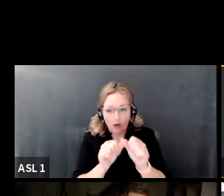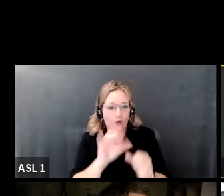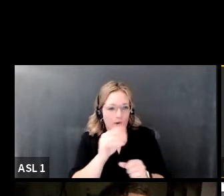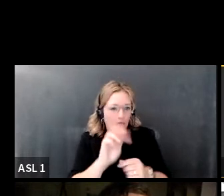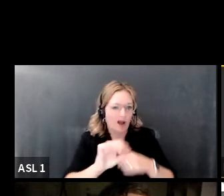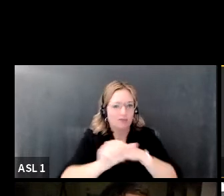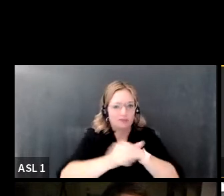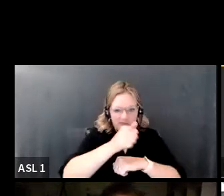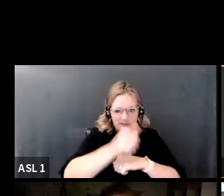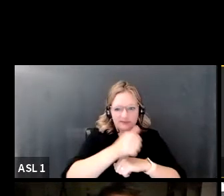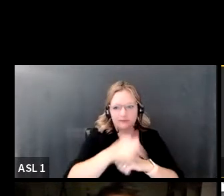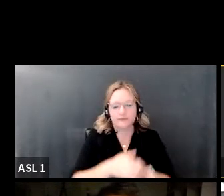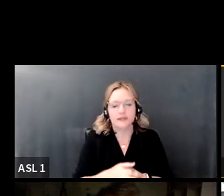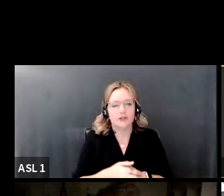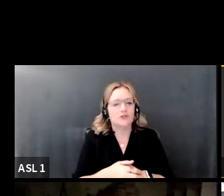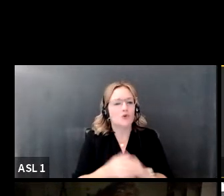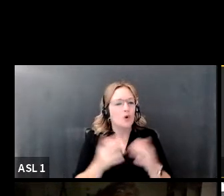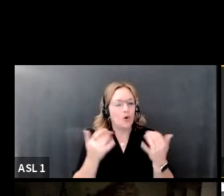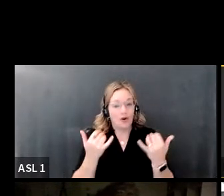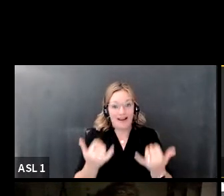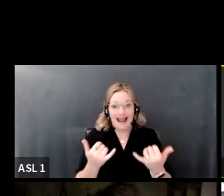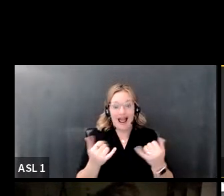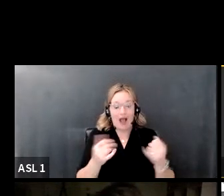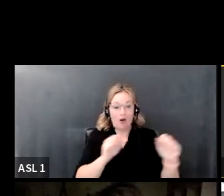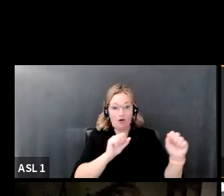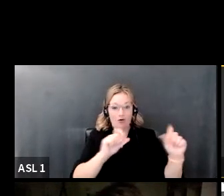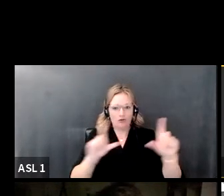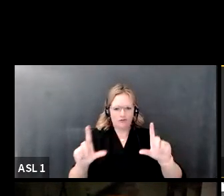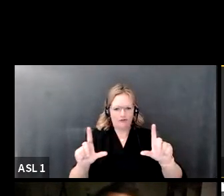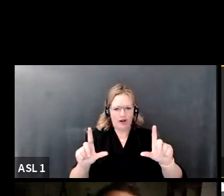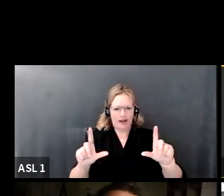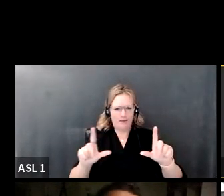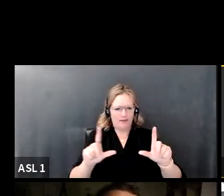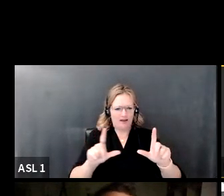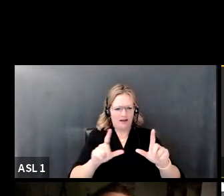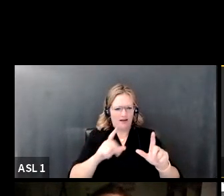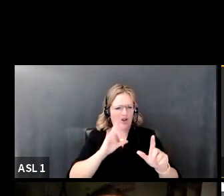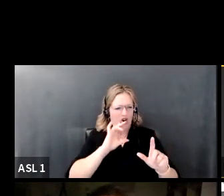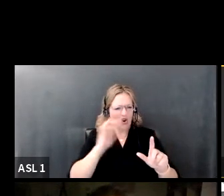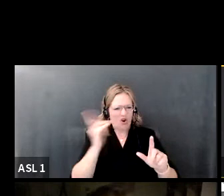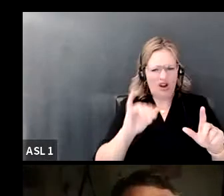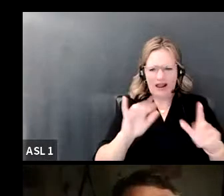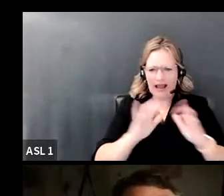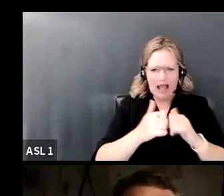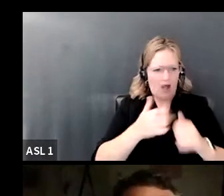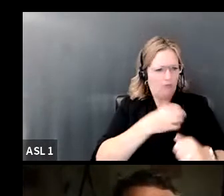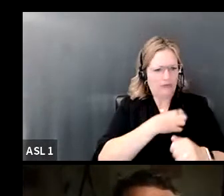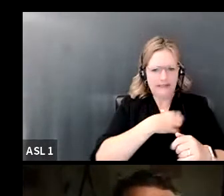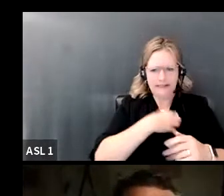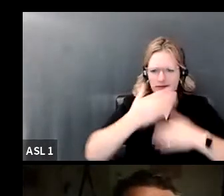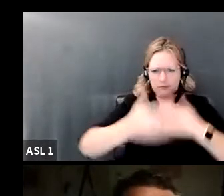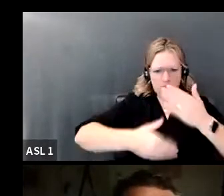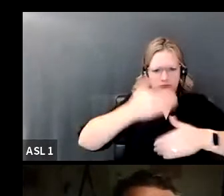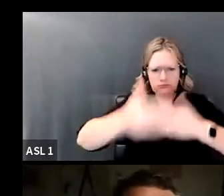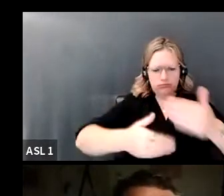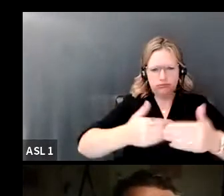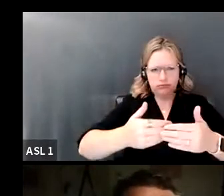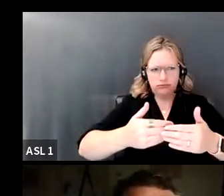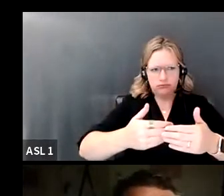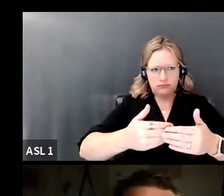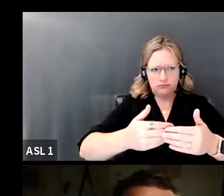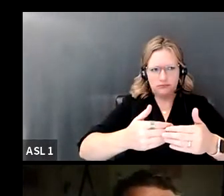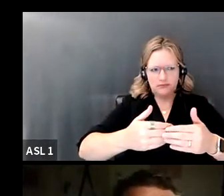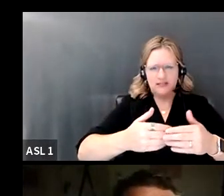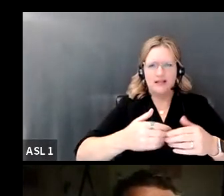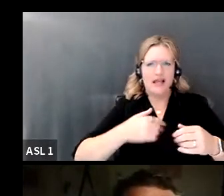danger we need to move beyond our current paradigm of policing and reimagine community safety together in